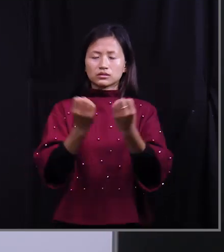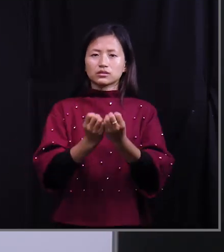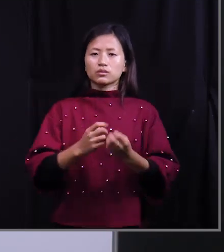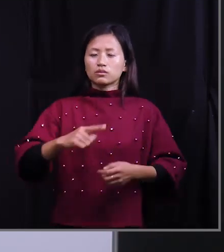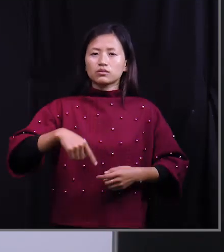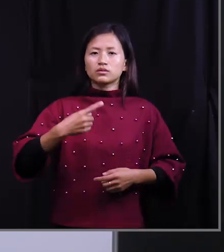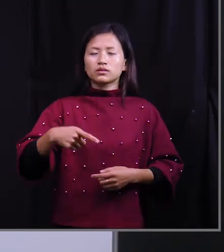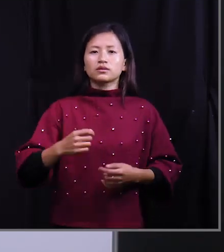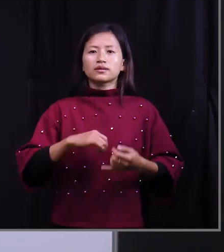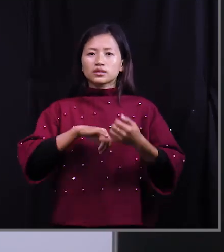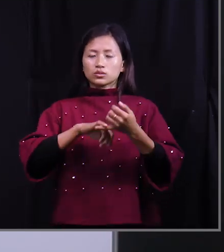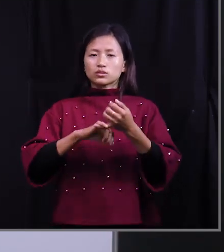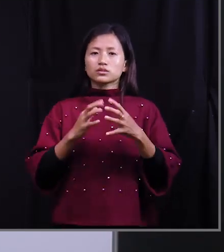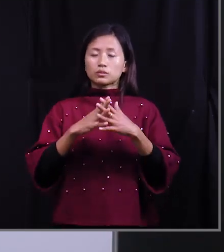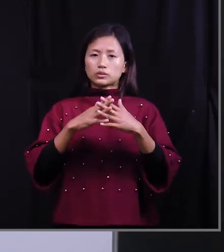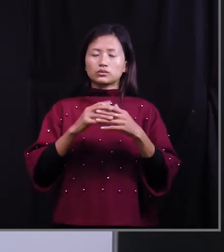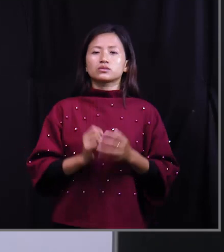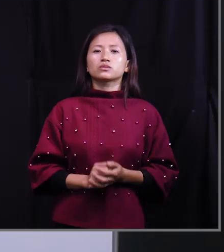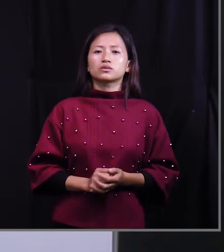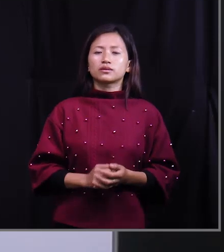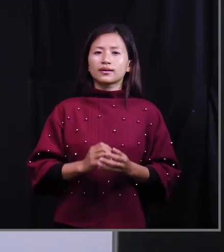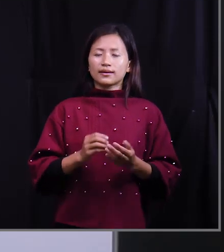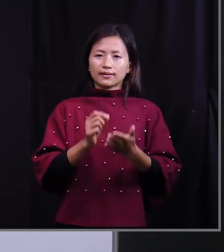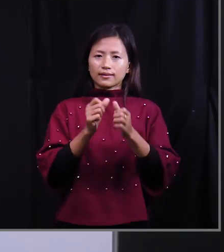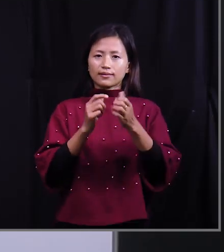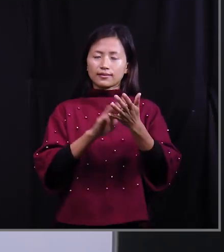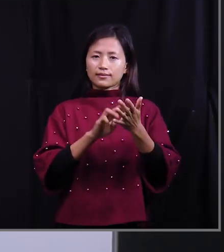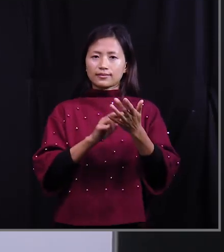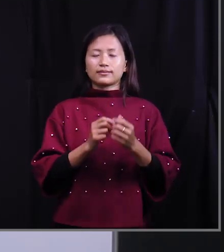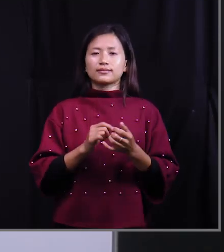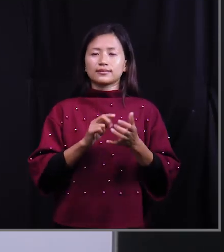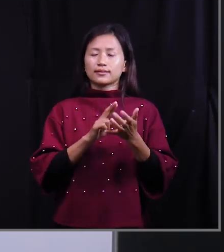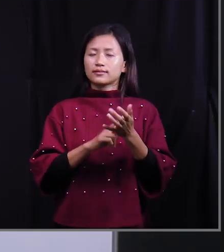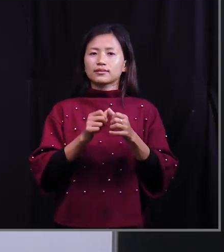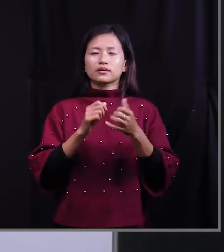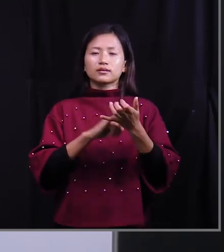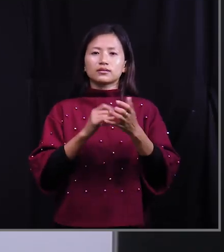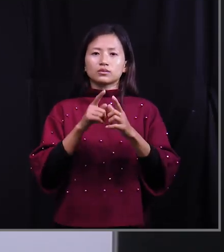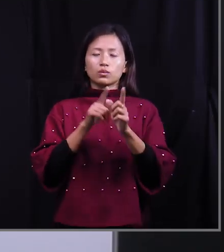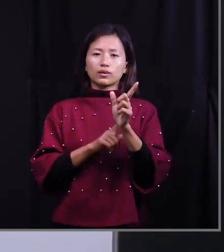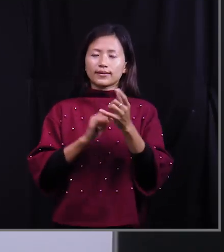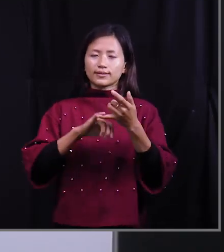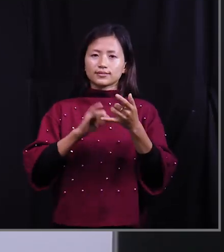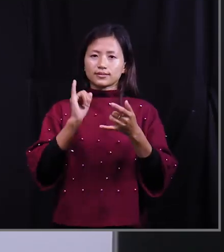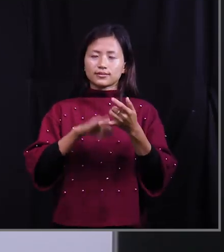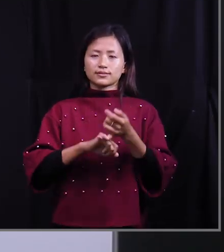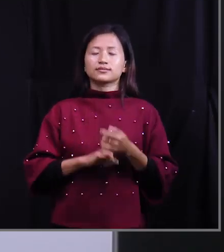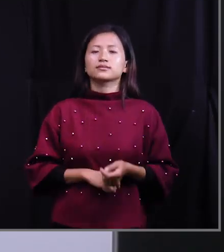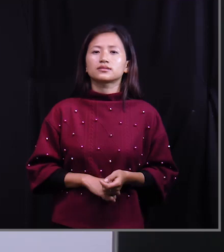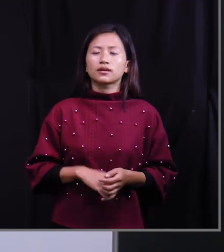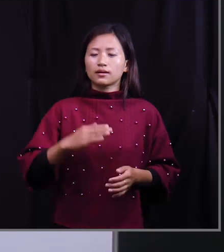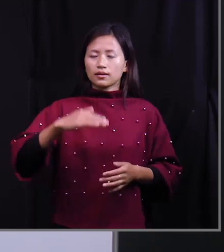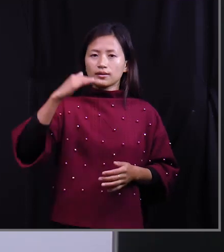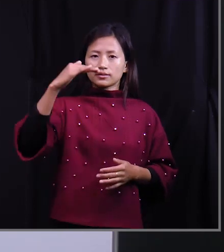do SWOT analysis. Okay, so this SWOT analysis you will be learning as you go ahead